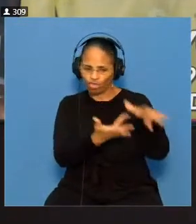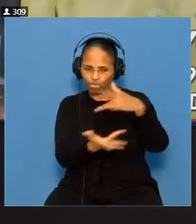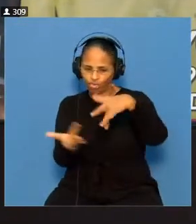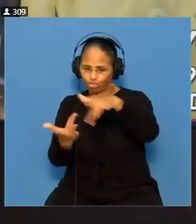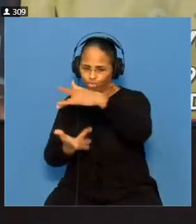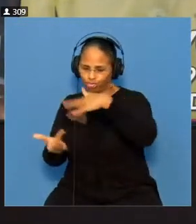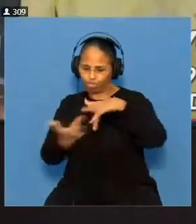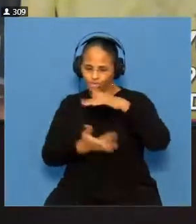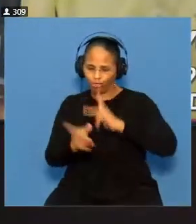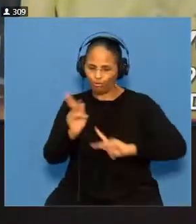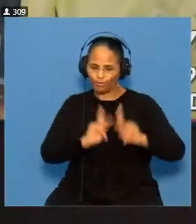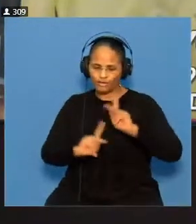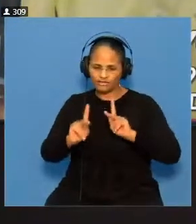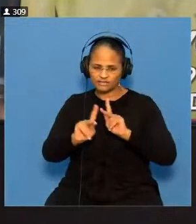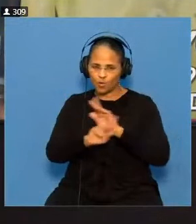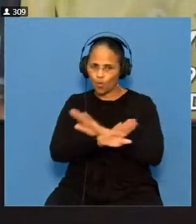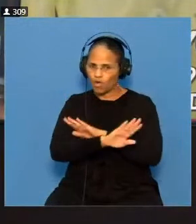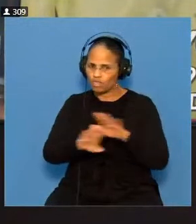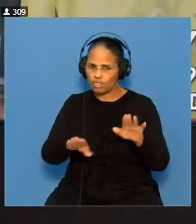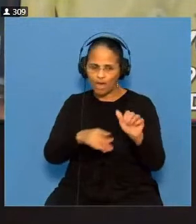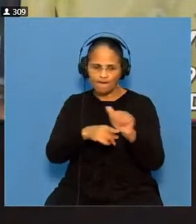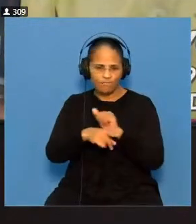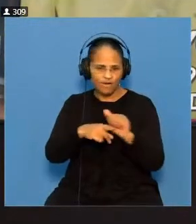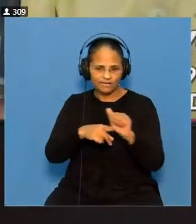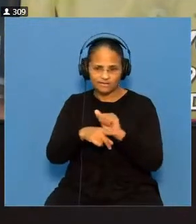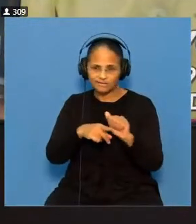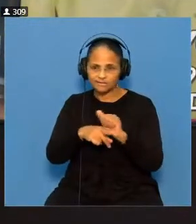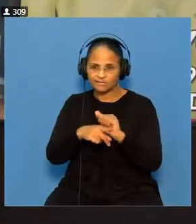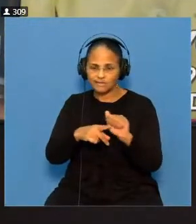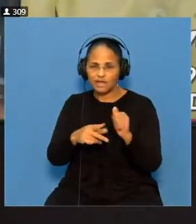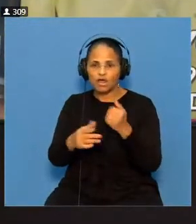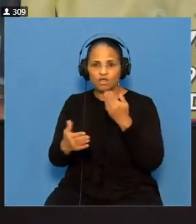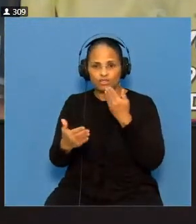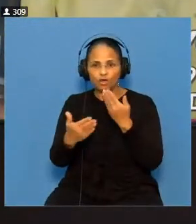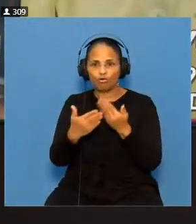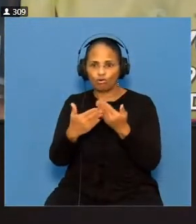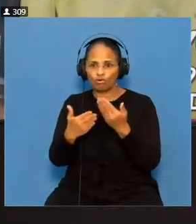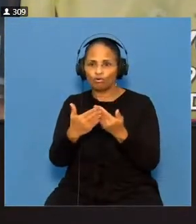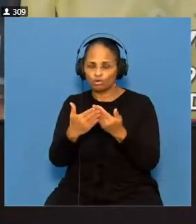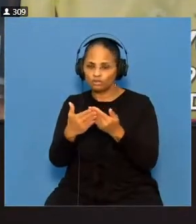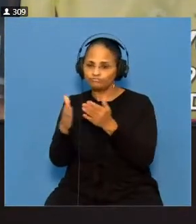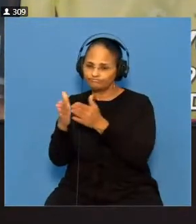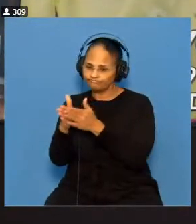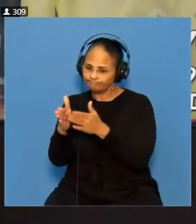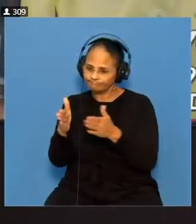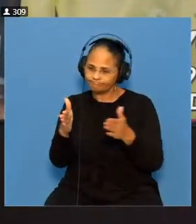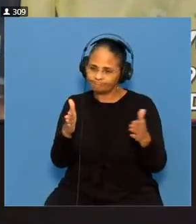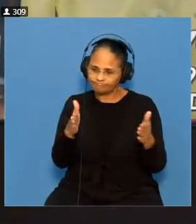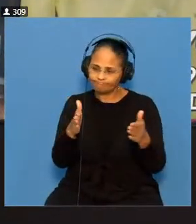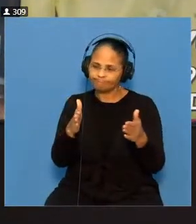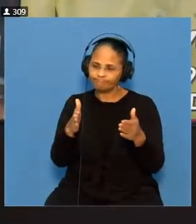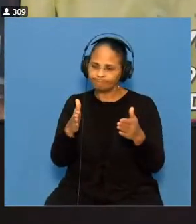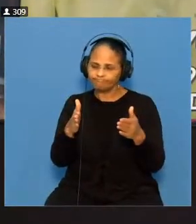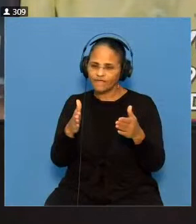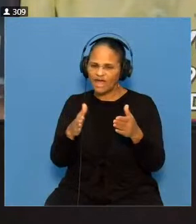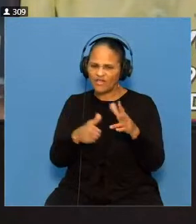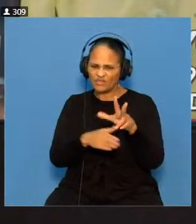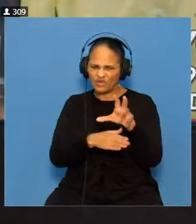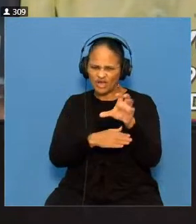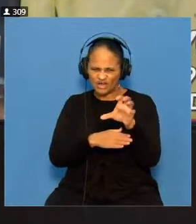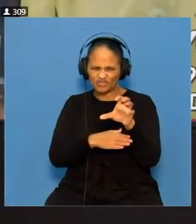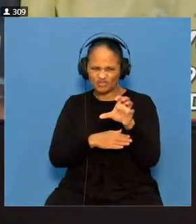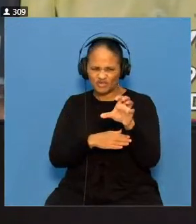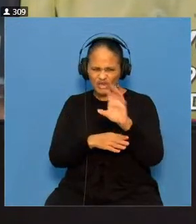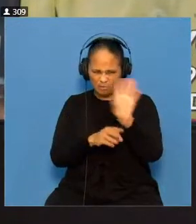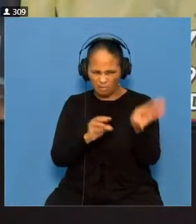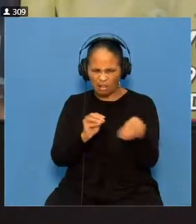areas where people were not practicing the proper public health guidelines. We would not have seen 300 plus